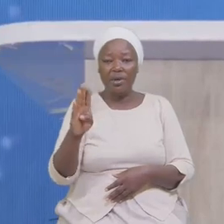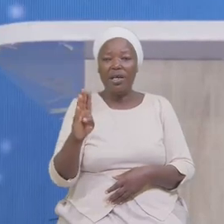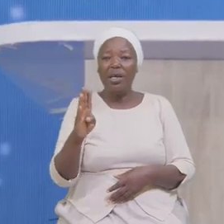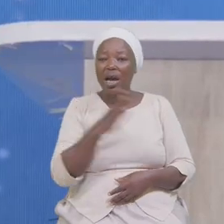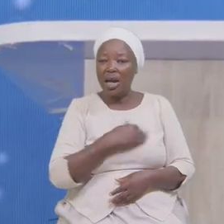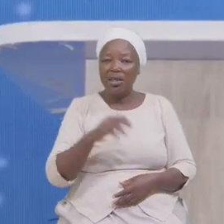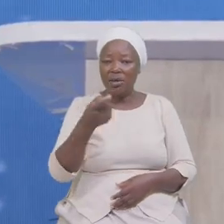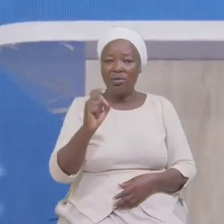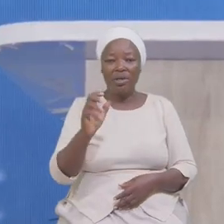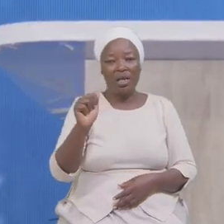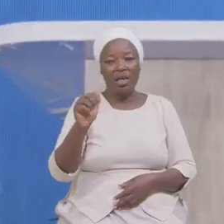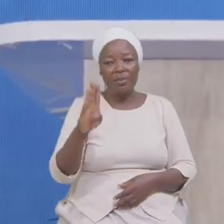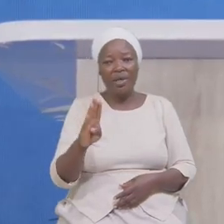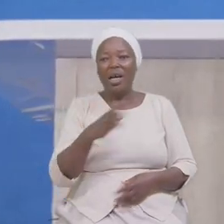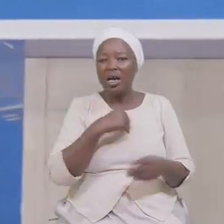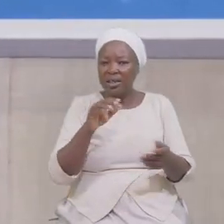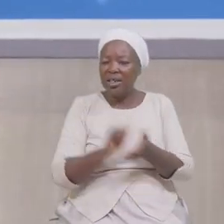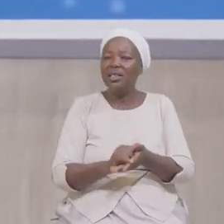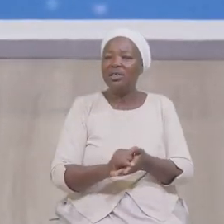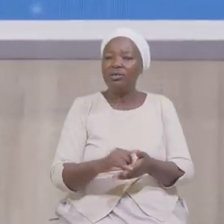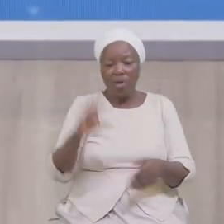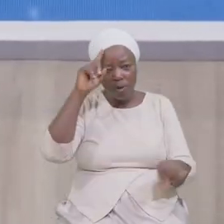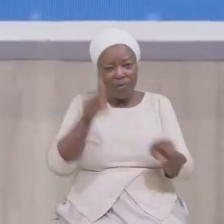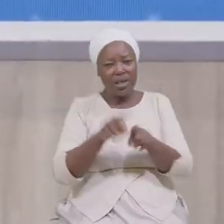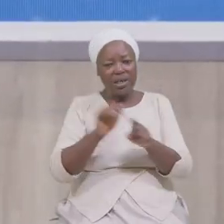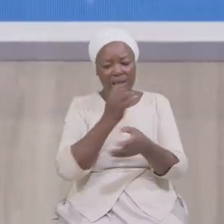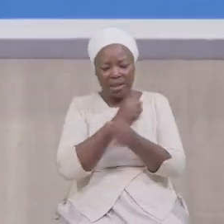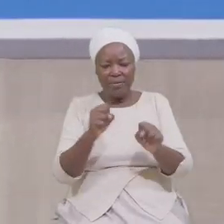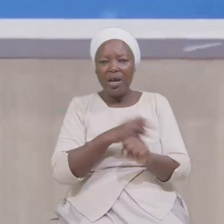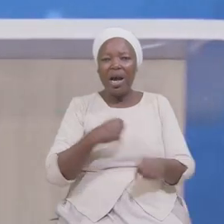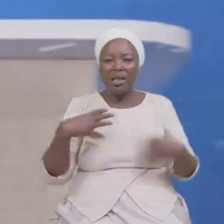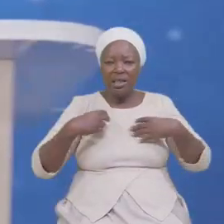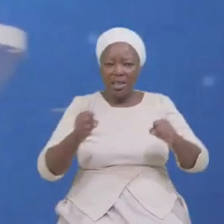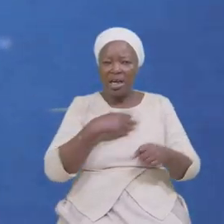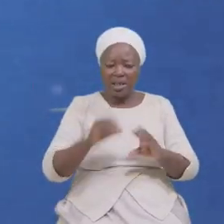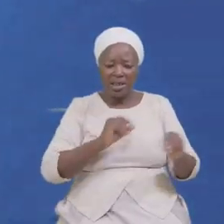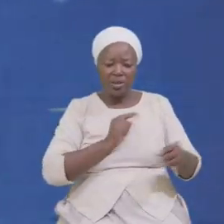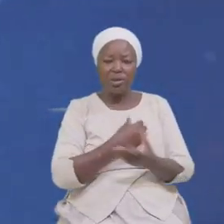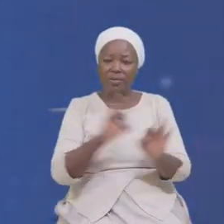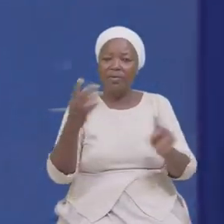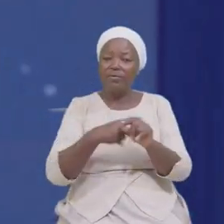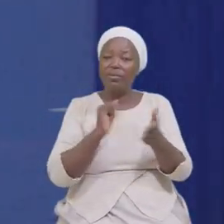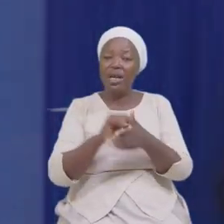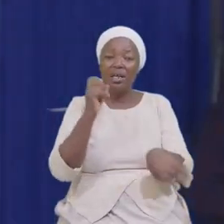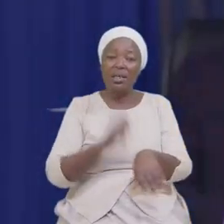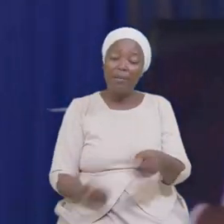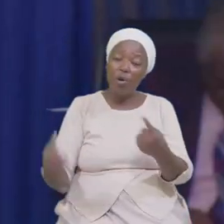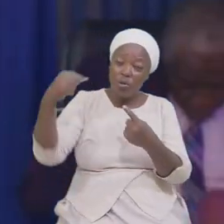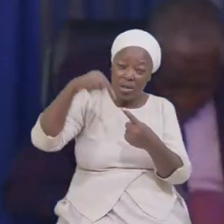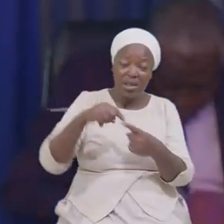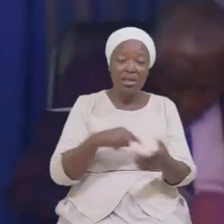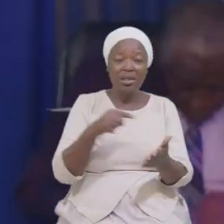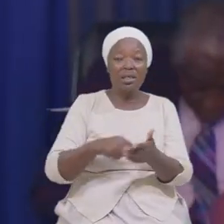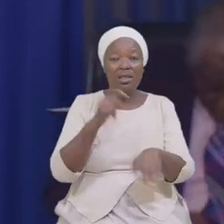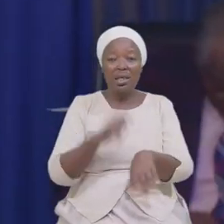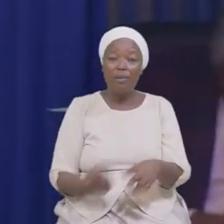saves, that covenant that heals, that covenant that sets us free from that time until this time, until it